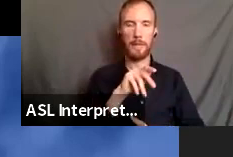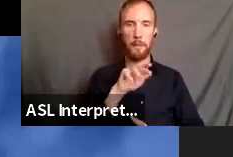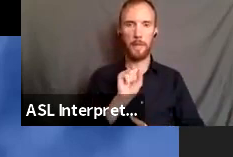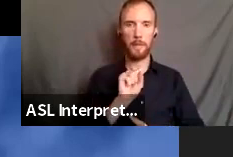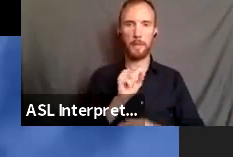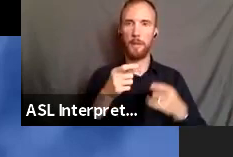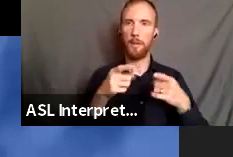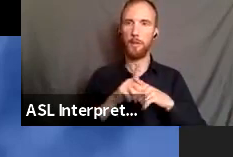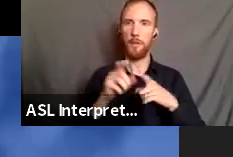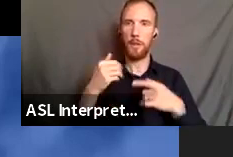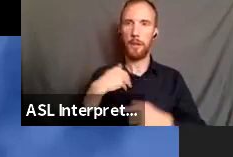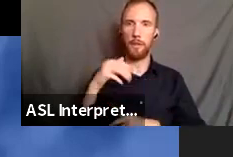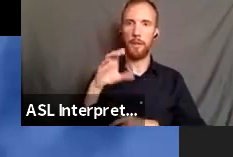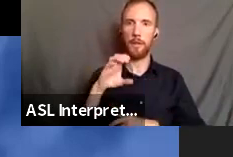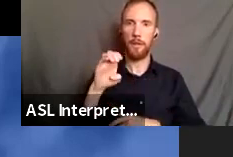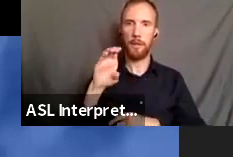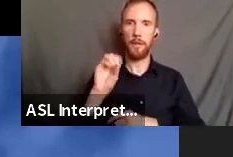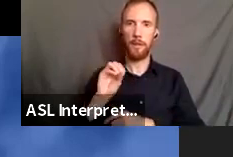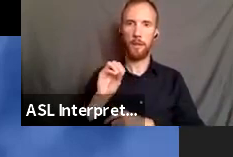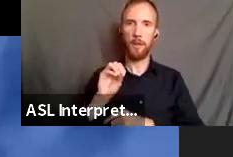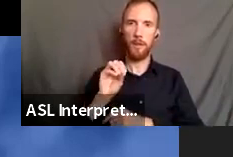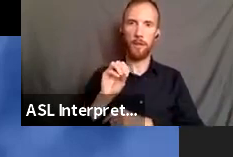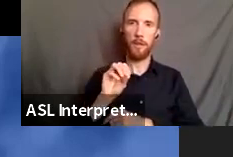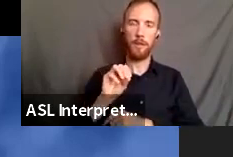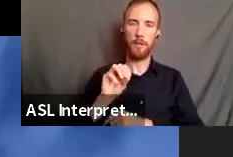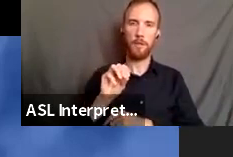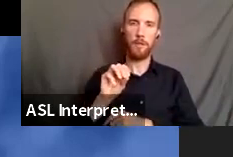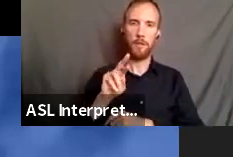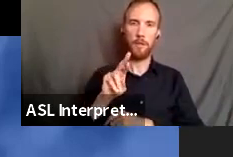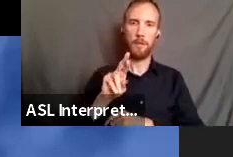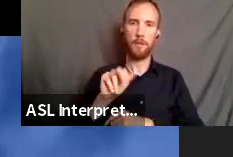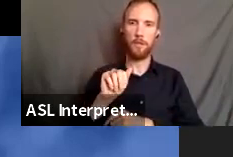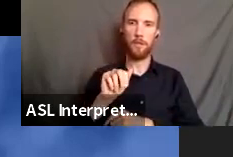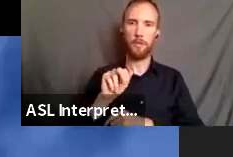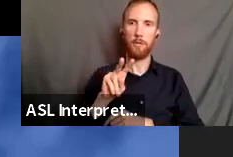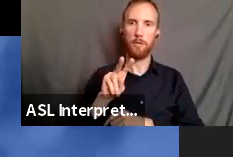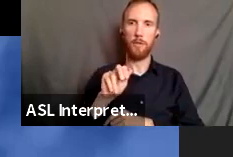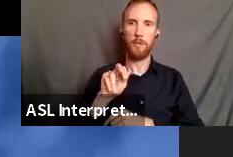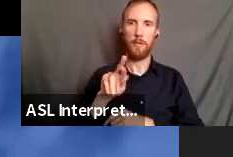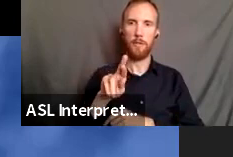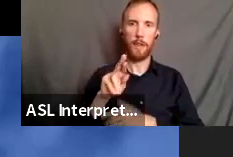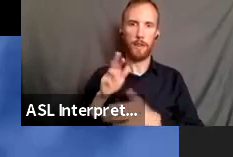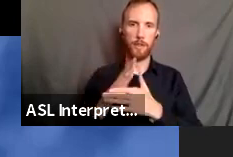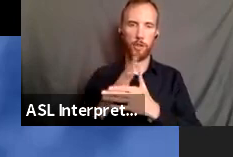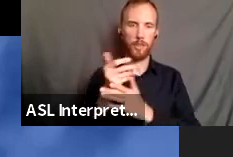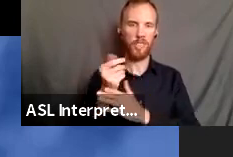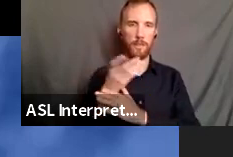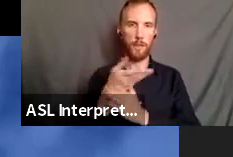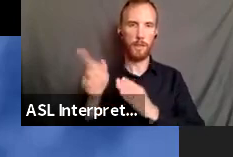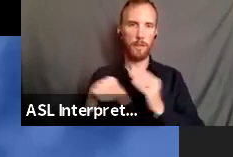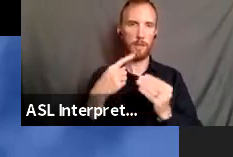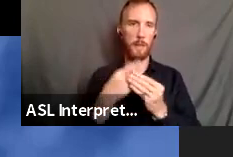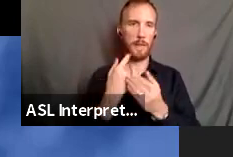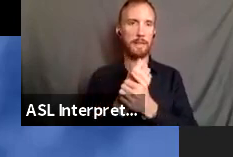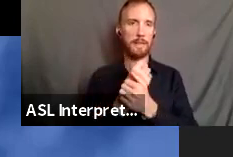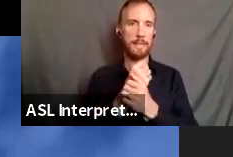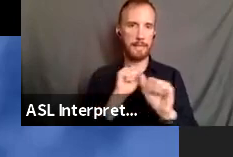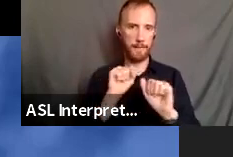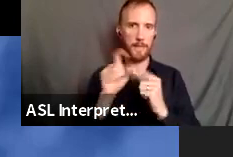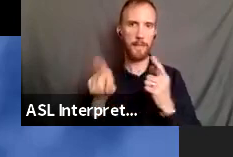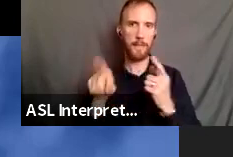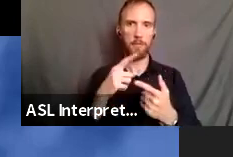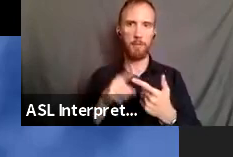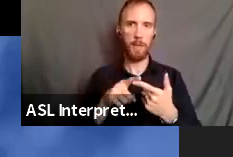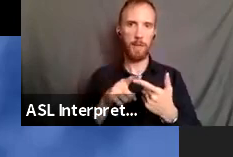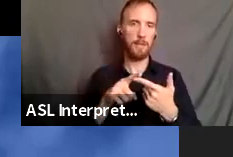chief operating officer arne rivera share a few uh brief updates in terms of safety regarding uh receiving our our staff